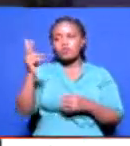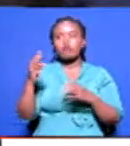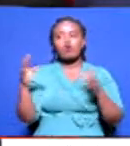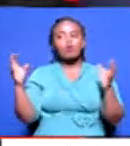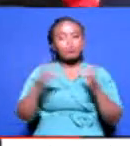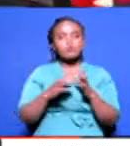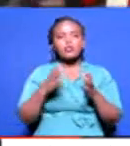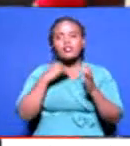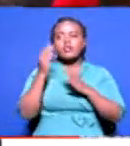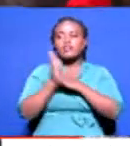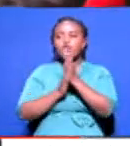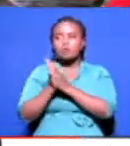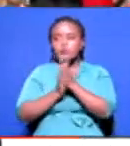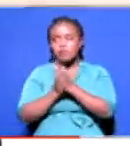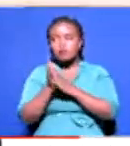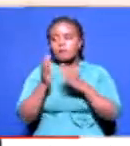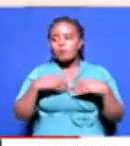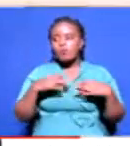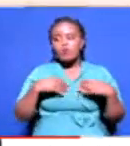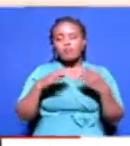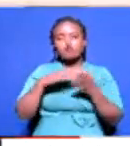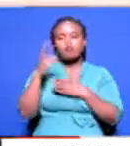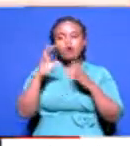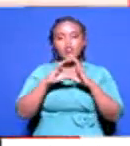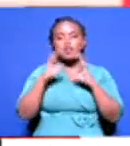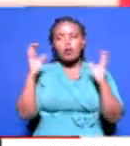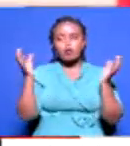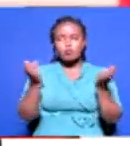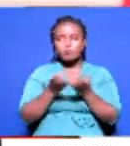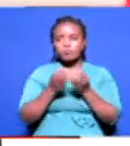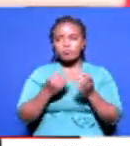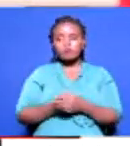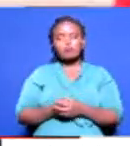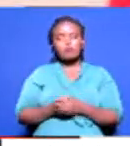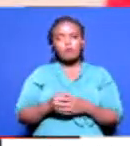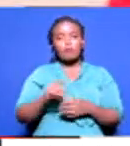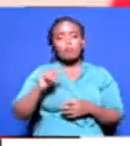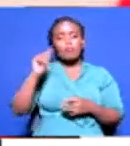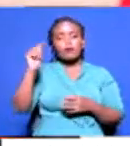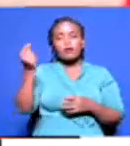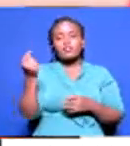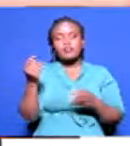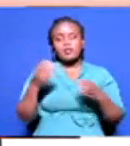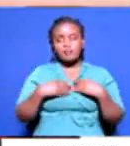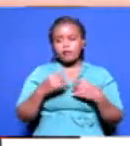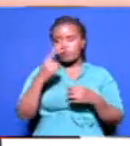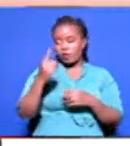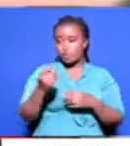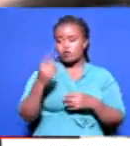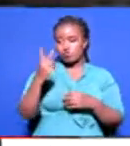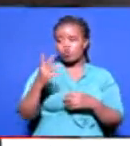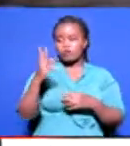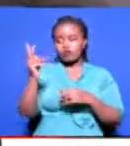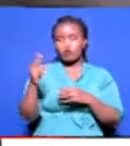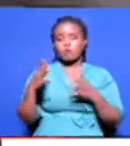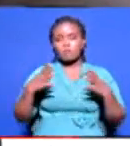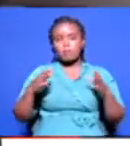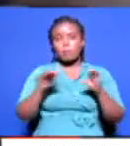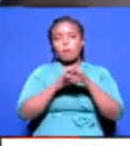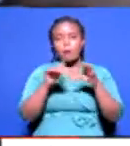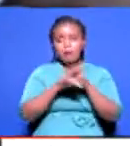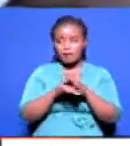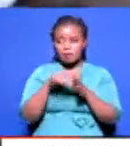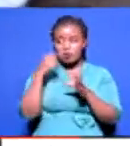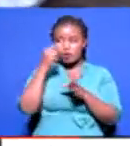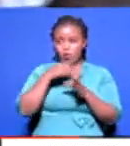of staging a good show in the Global Showpiece. Kenya, Your Excellency, is sending 124 athletes who will take part in